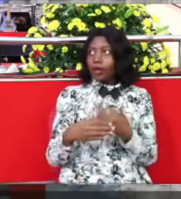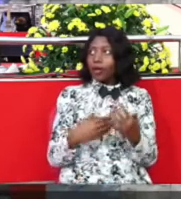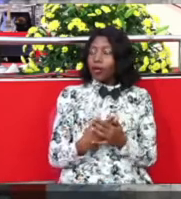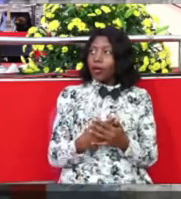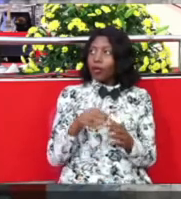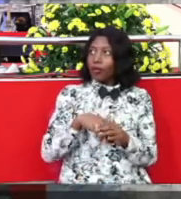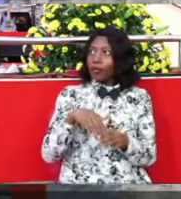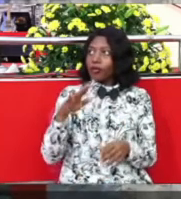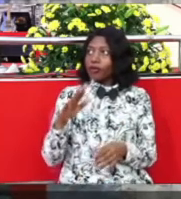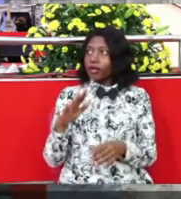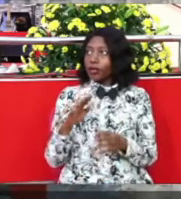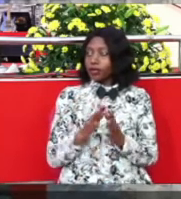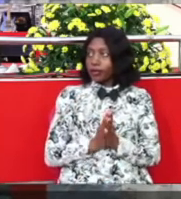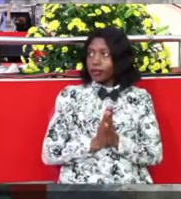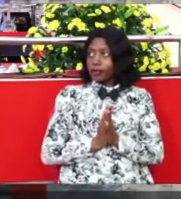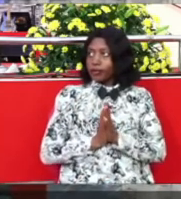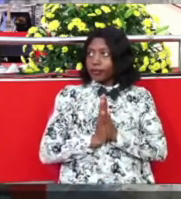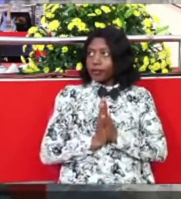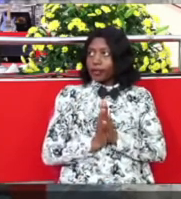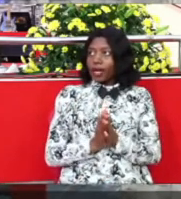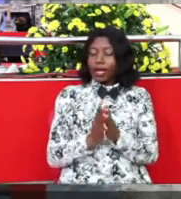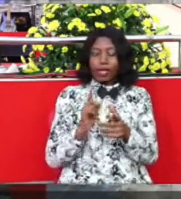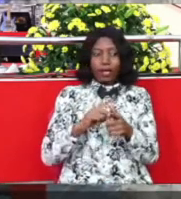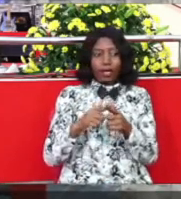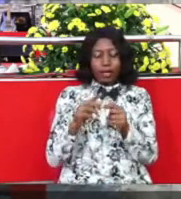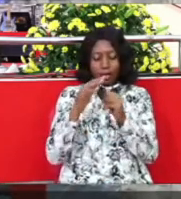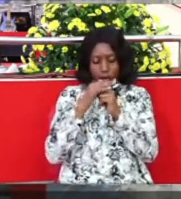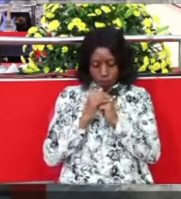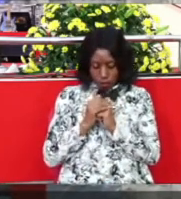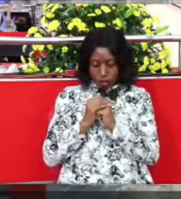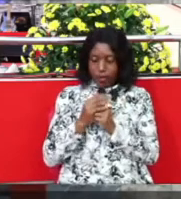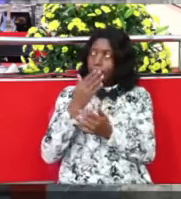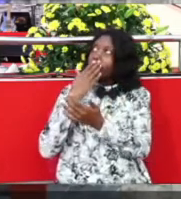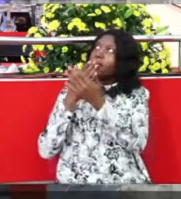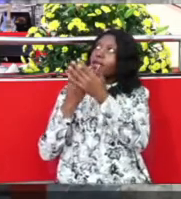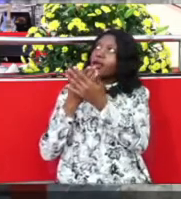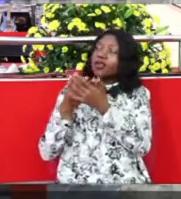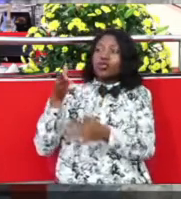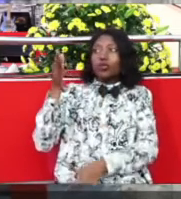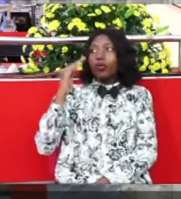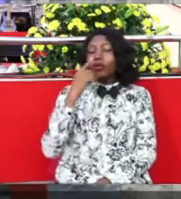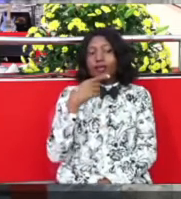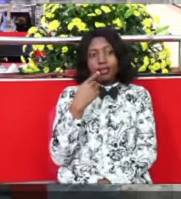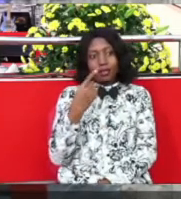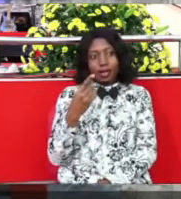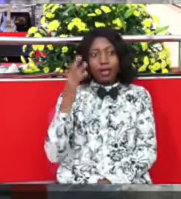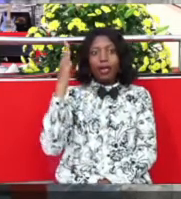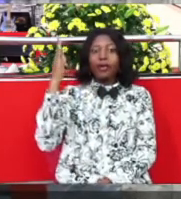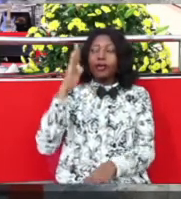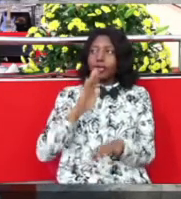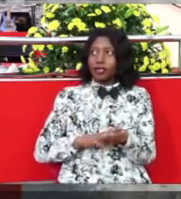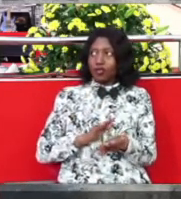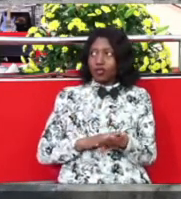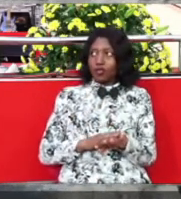with their face to the ground, and they worshipped and gave thanks to the Lord, saying, He is good, and